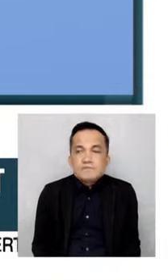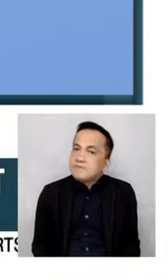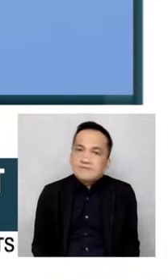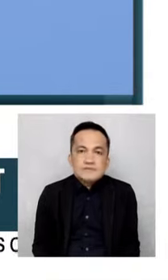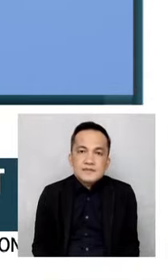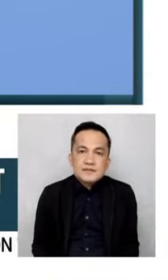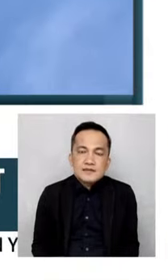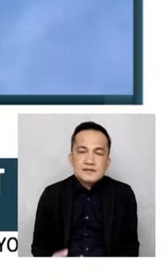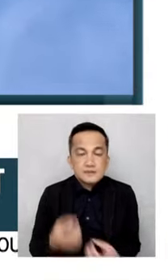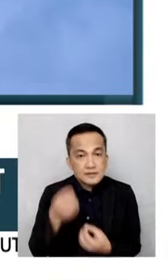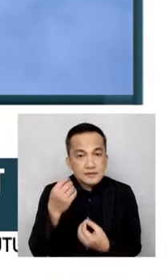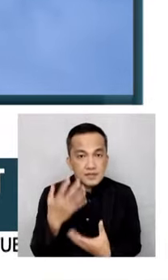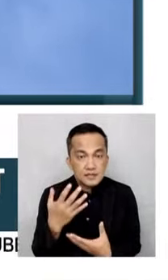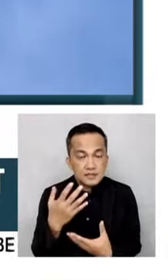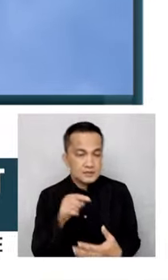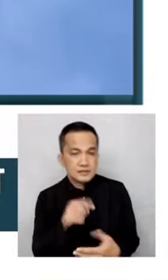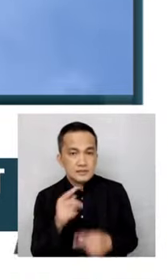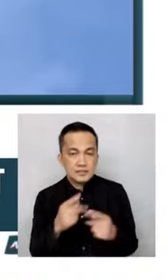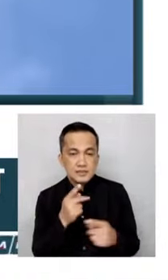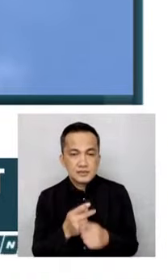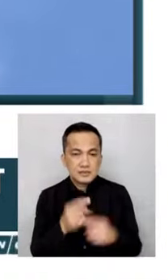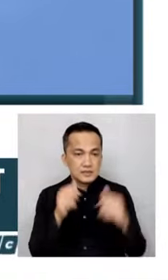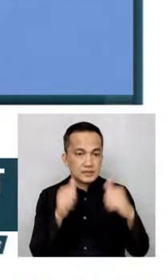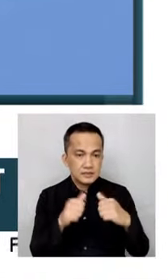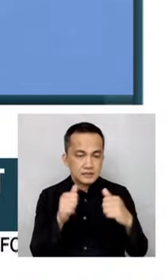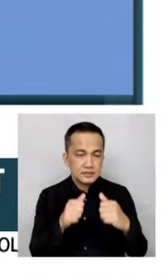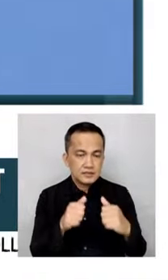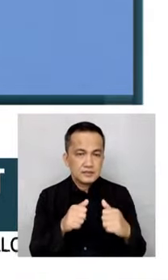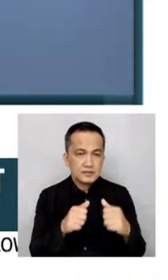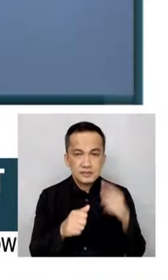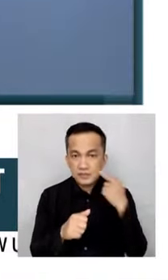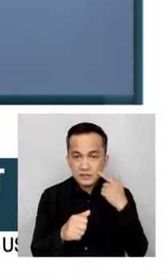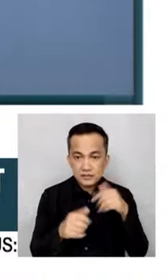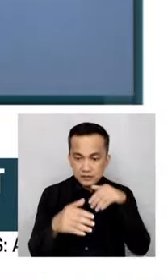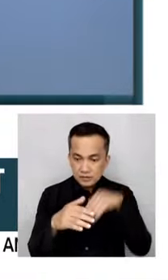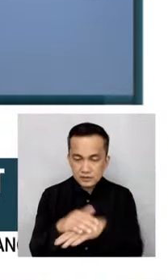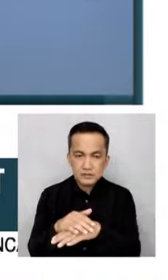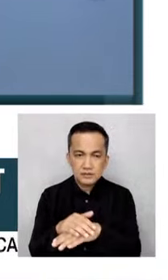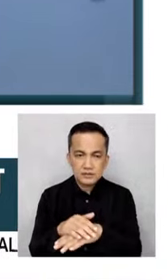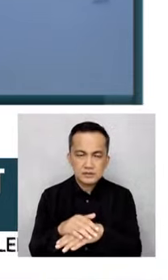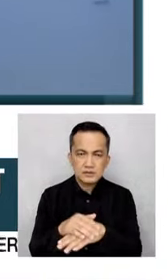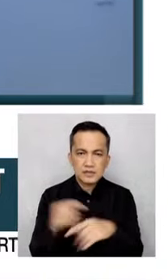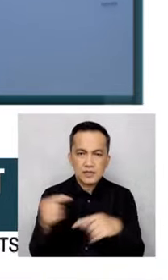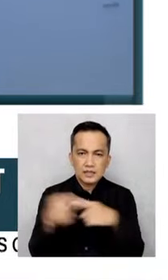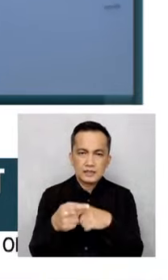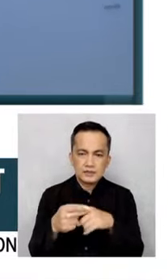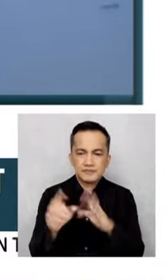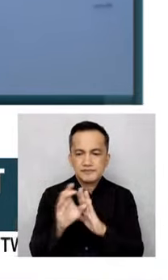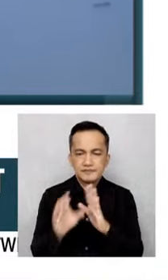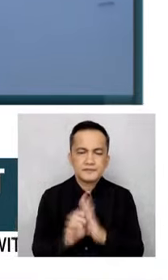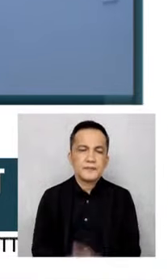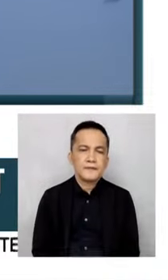tells us that these kinds of agreements that she entered into are unconstitutional. And